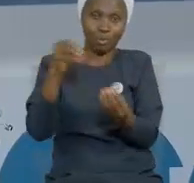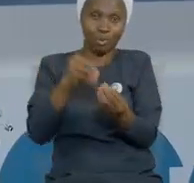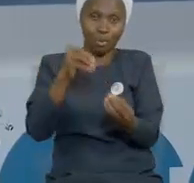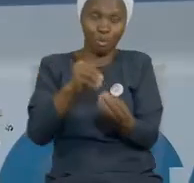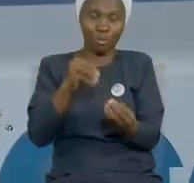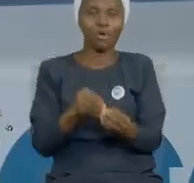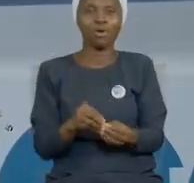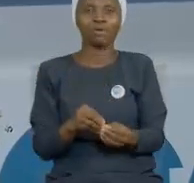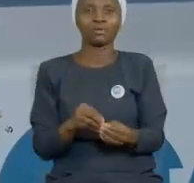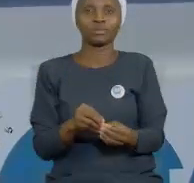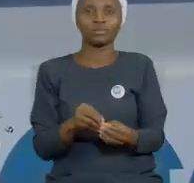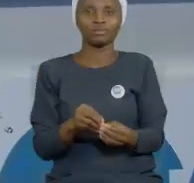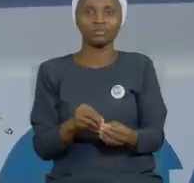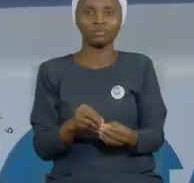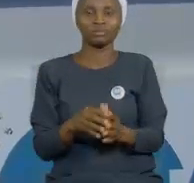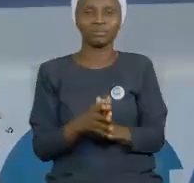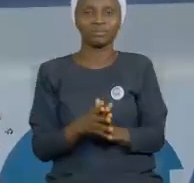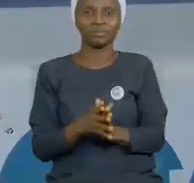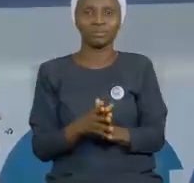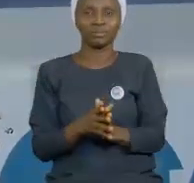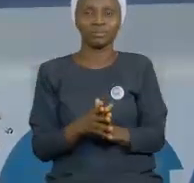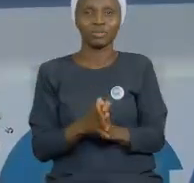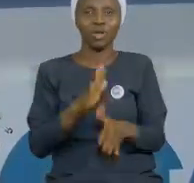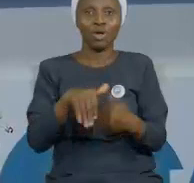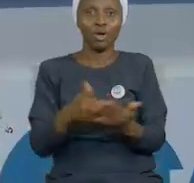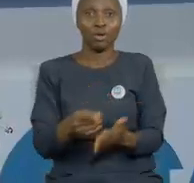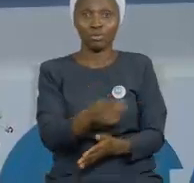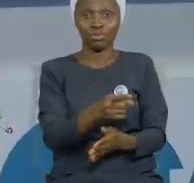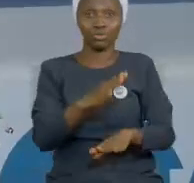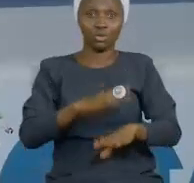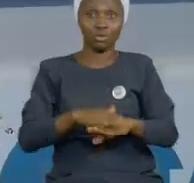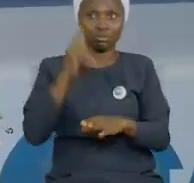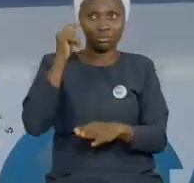All those who are following by radio and television,